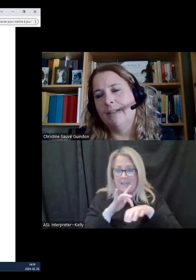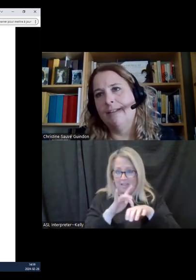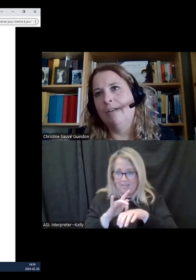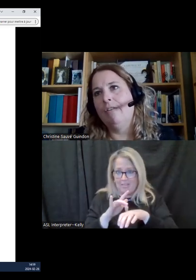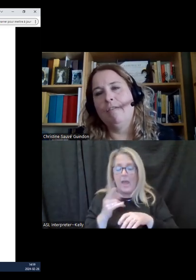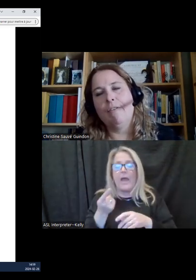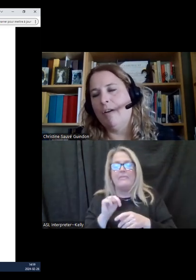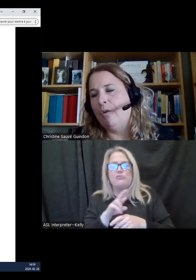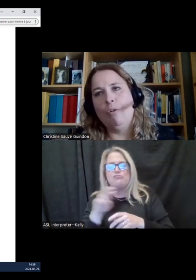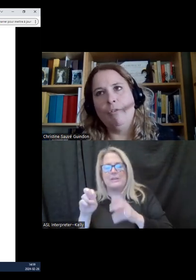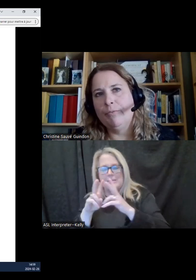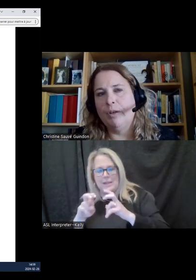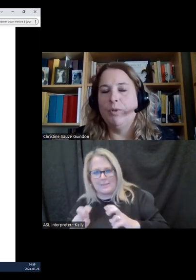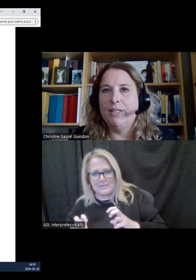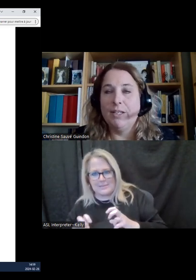reassess.